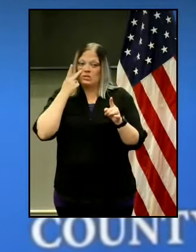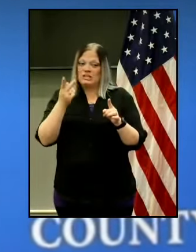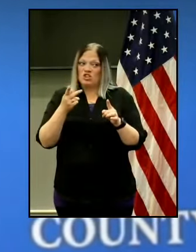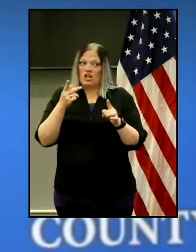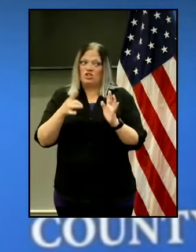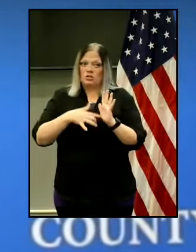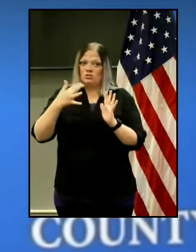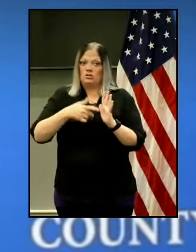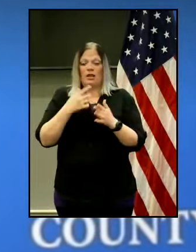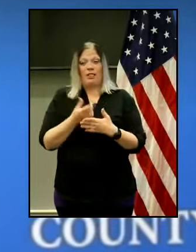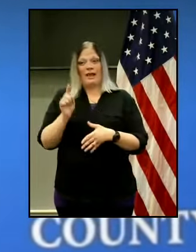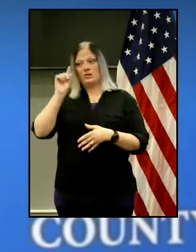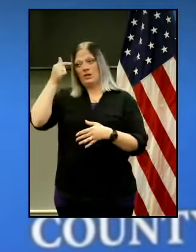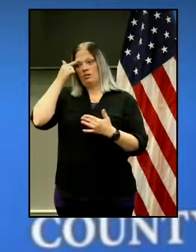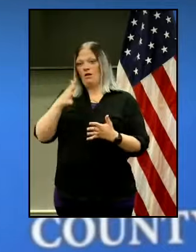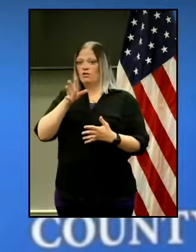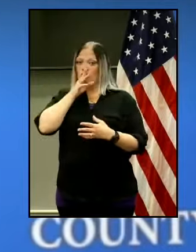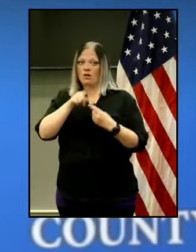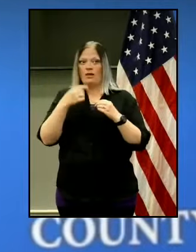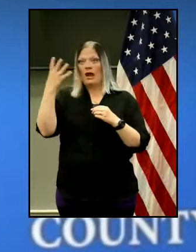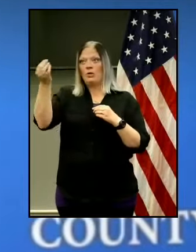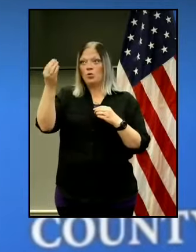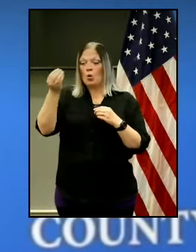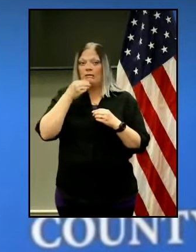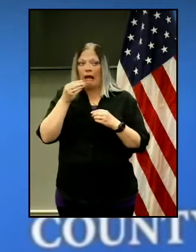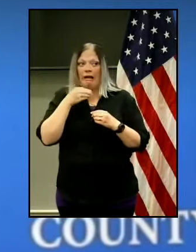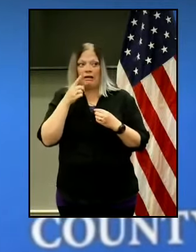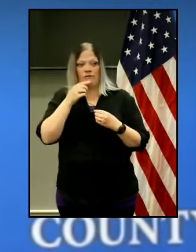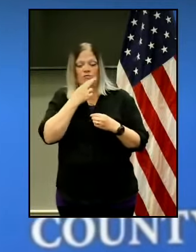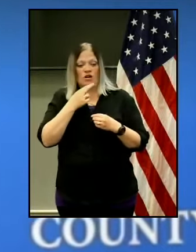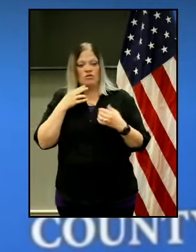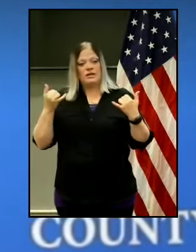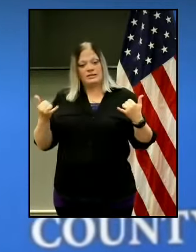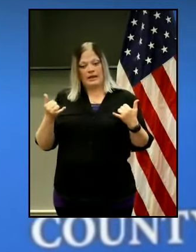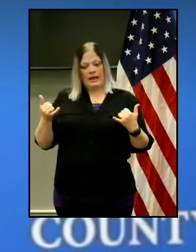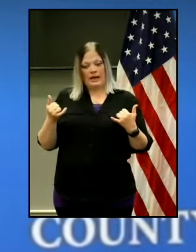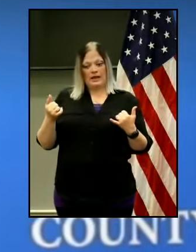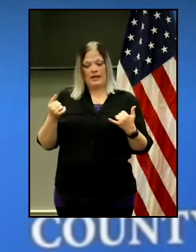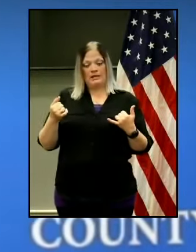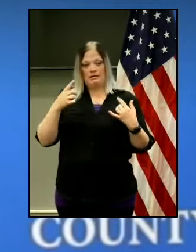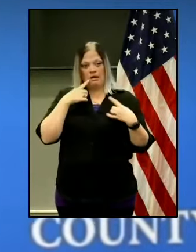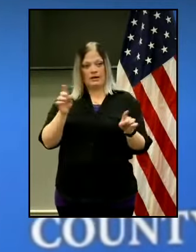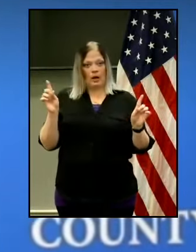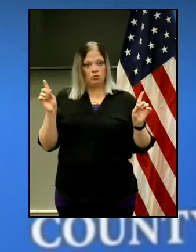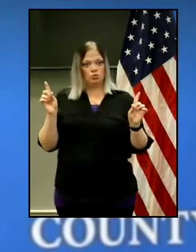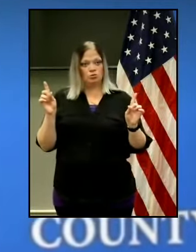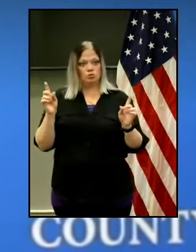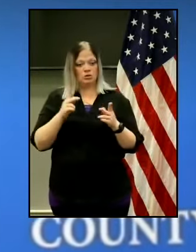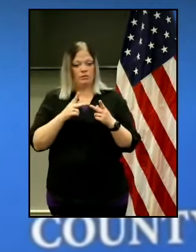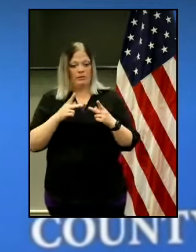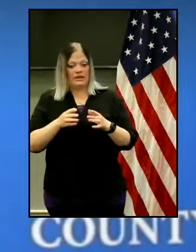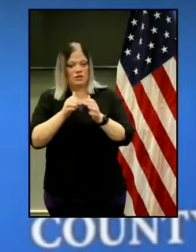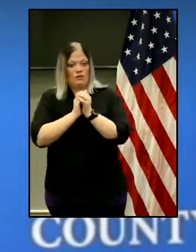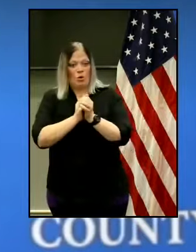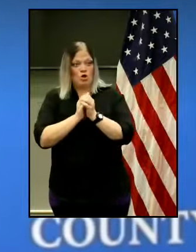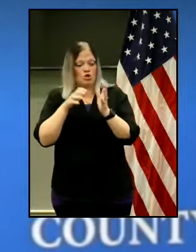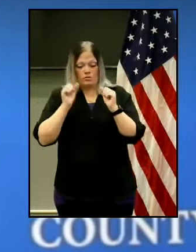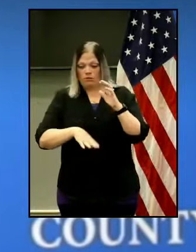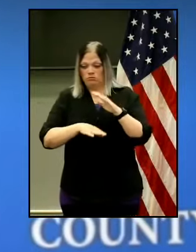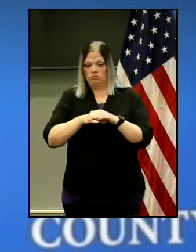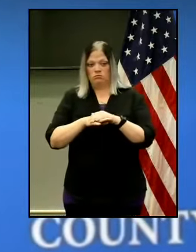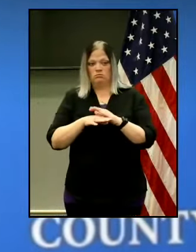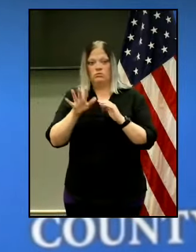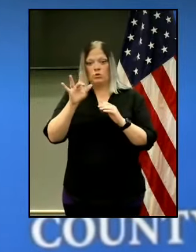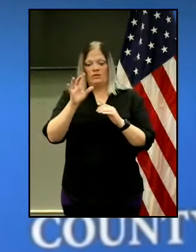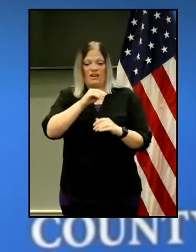Like last week, the governor talked about outdoor dining is available for restaurants. And today he announced that places of worship can go up to 200